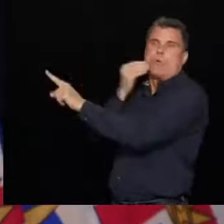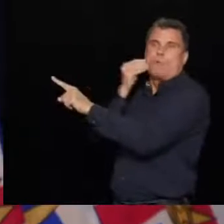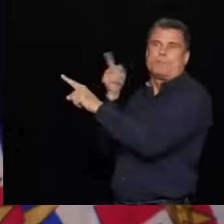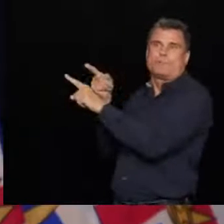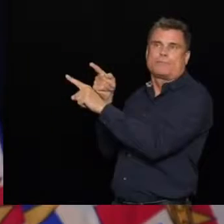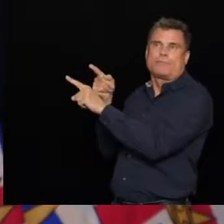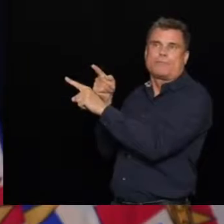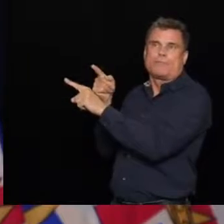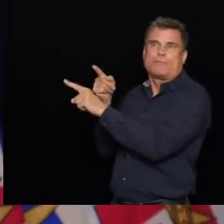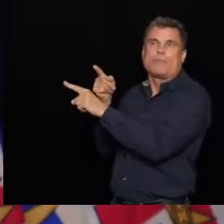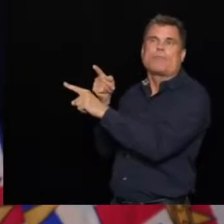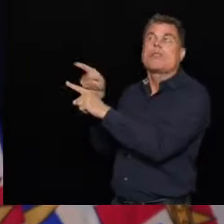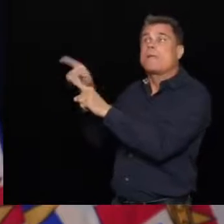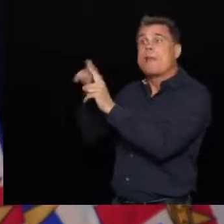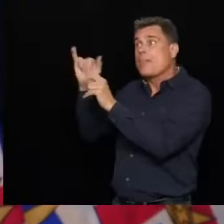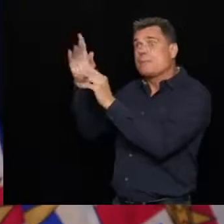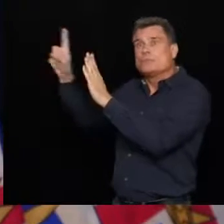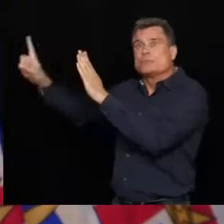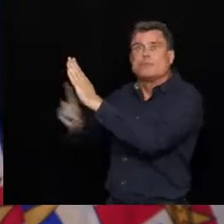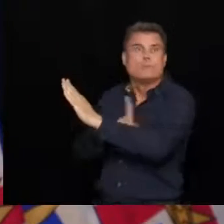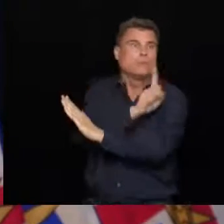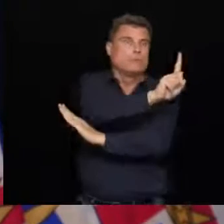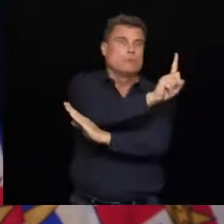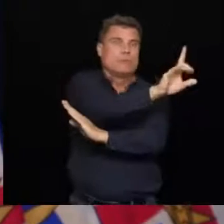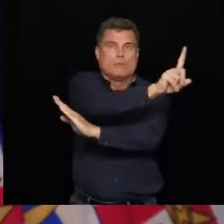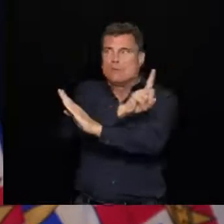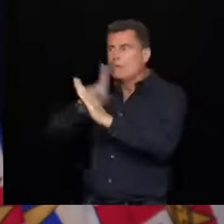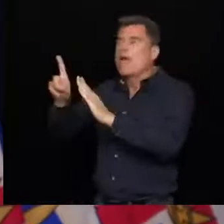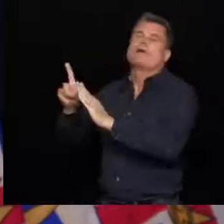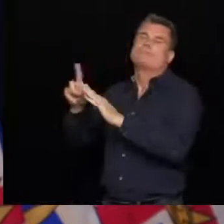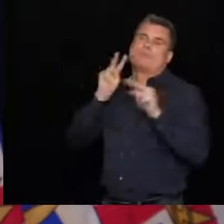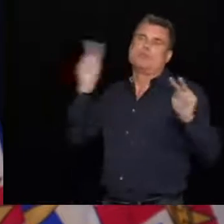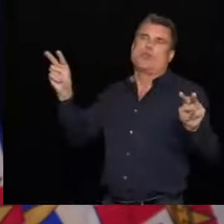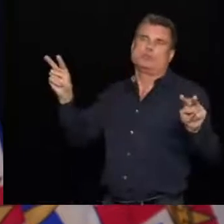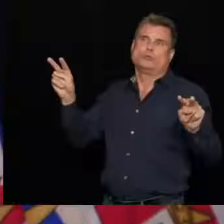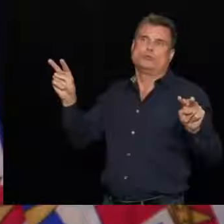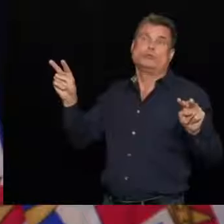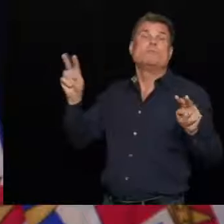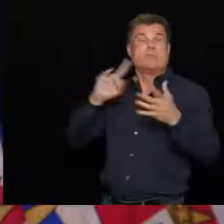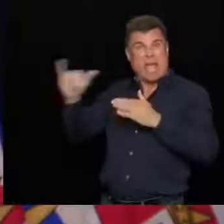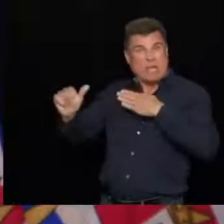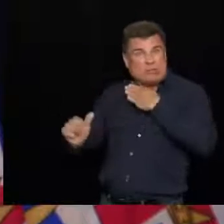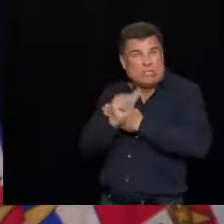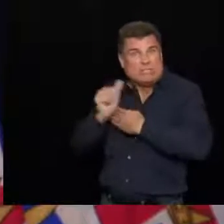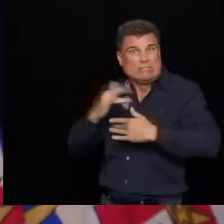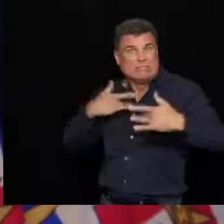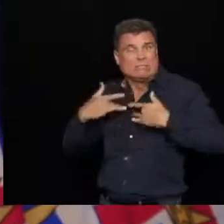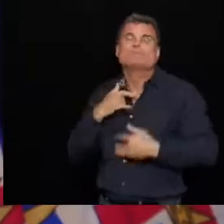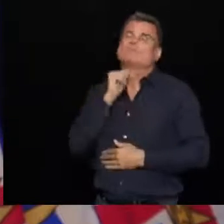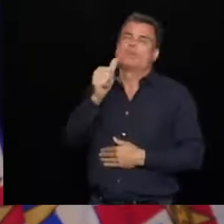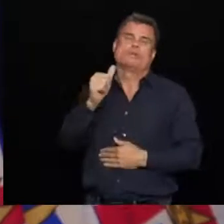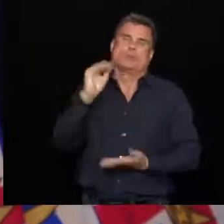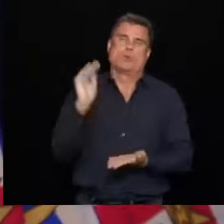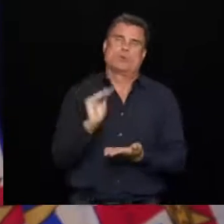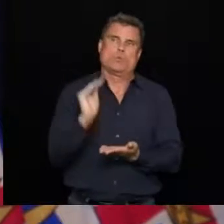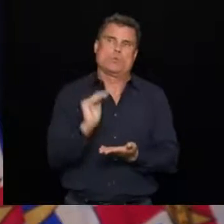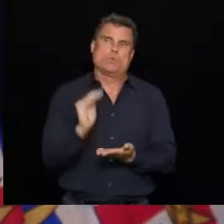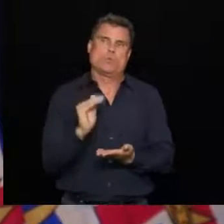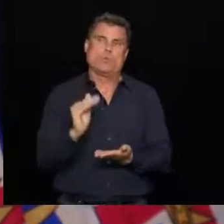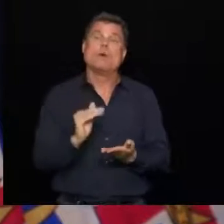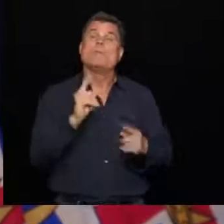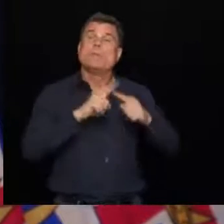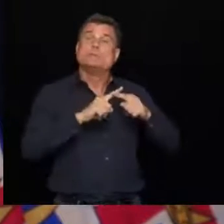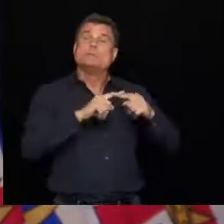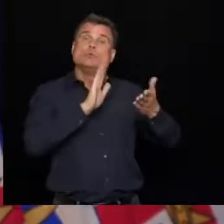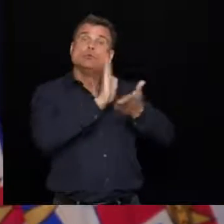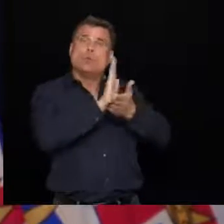so closely with schools to make sure that we can identify people quickly, minimize the periods of time that people are at risk,